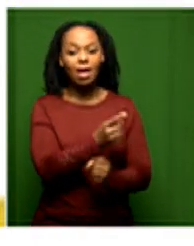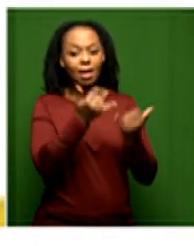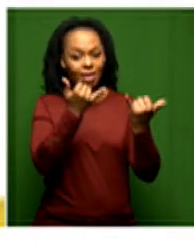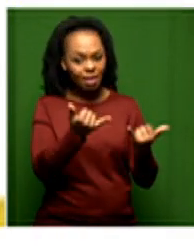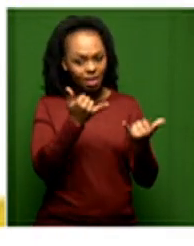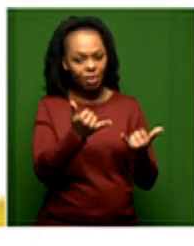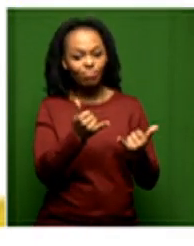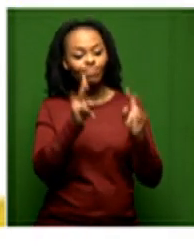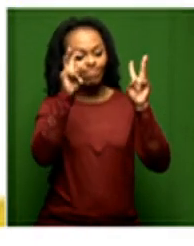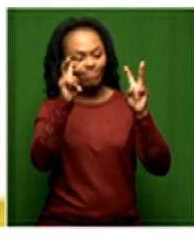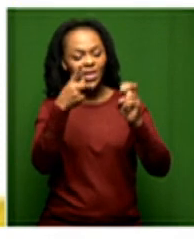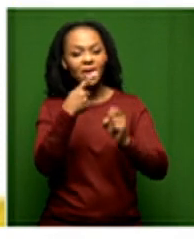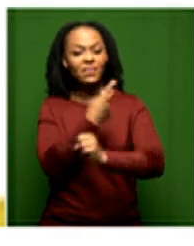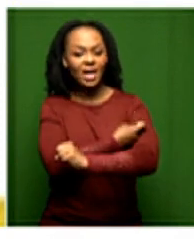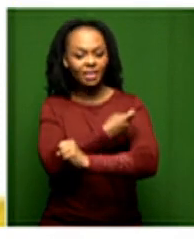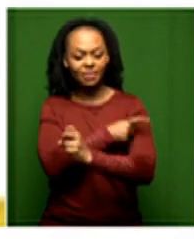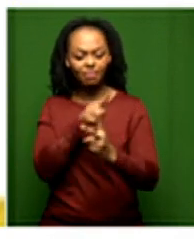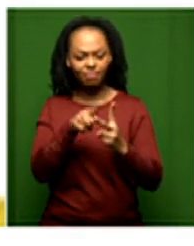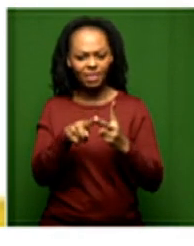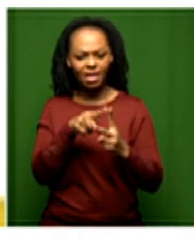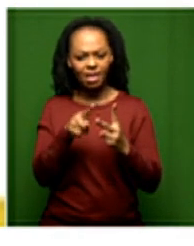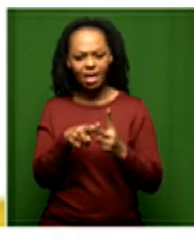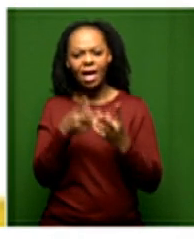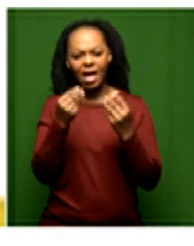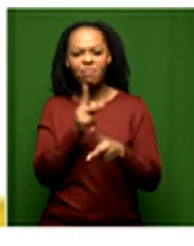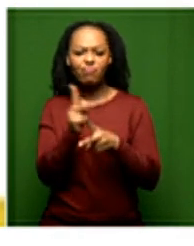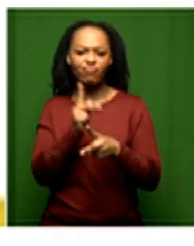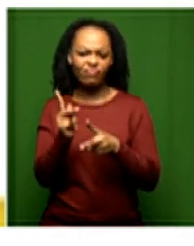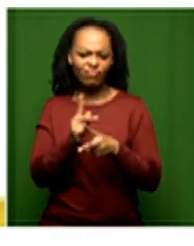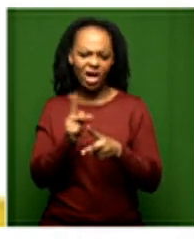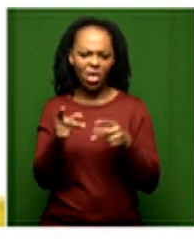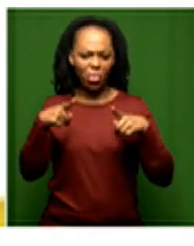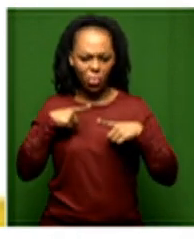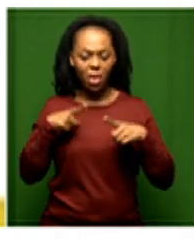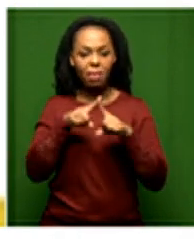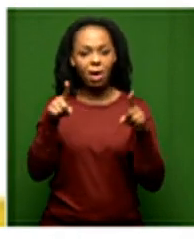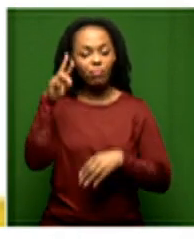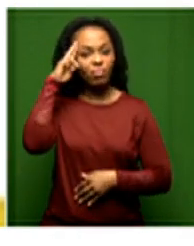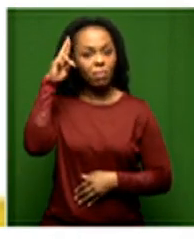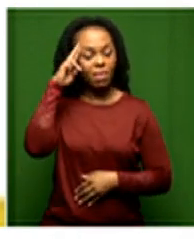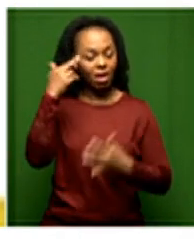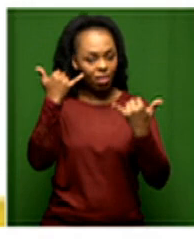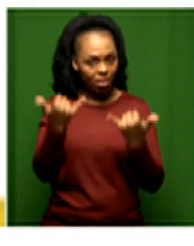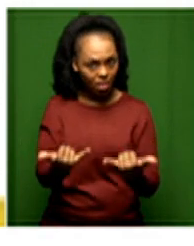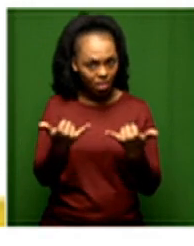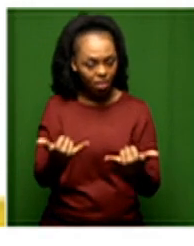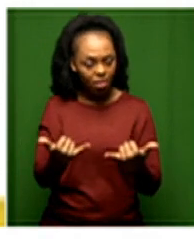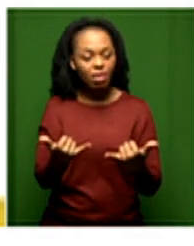to the vaccines, that has been outlined. But you must remember that at this moment now, there